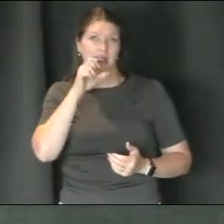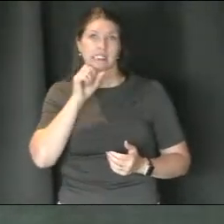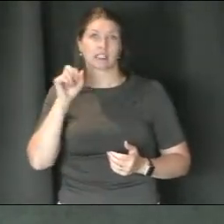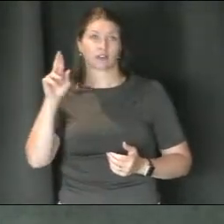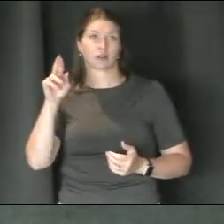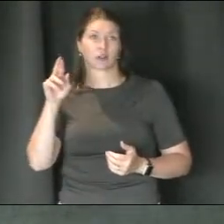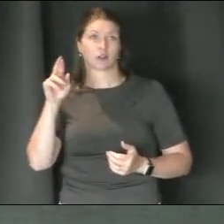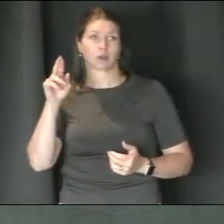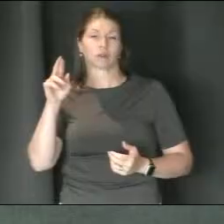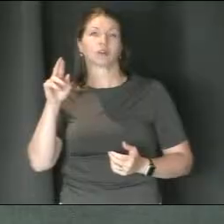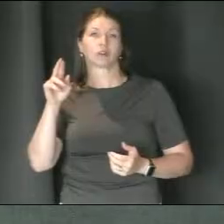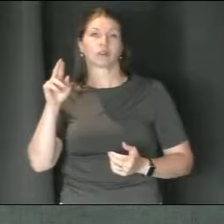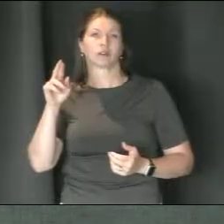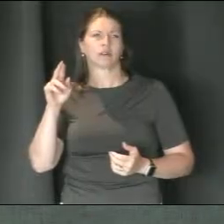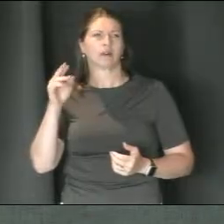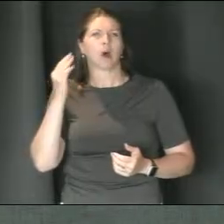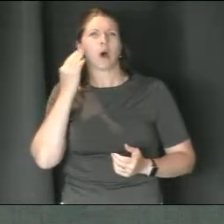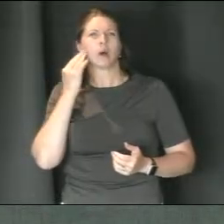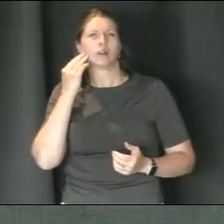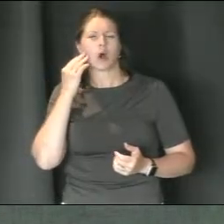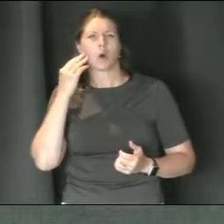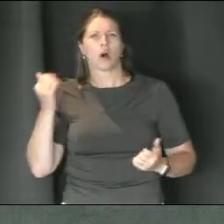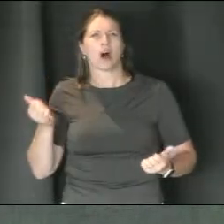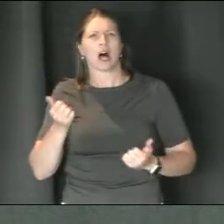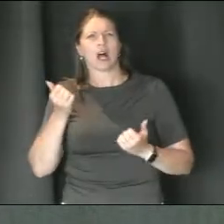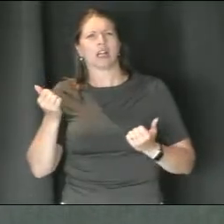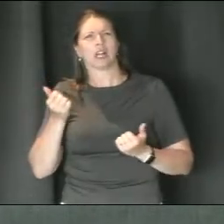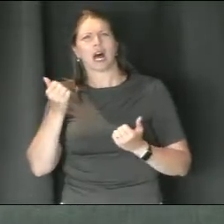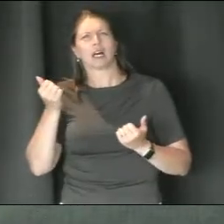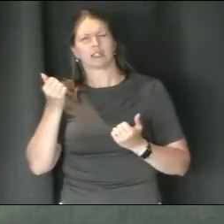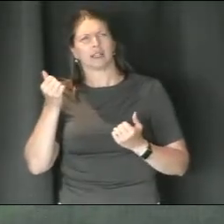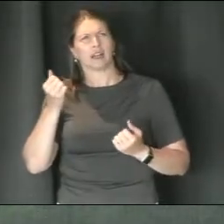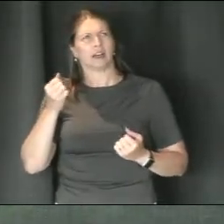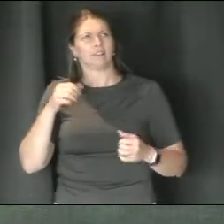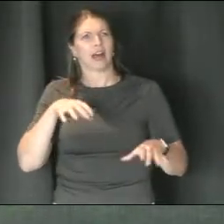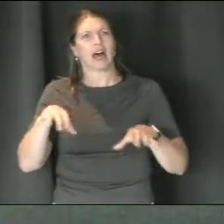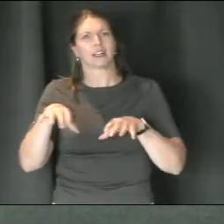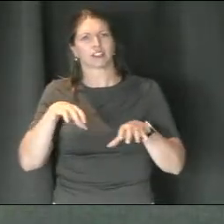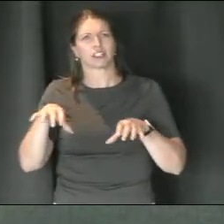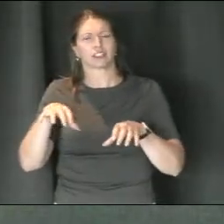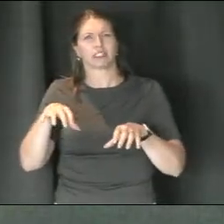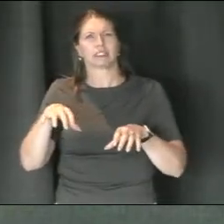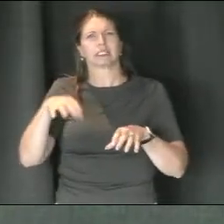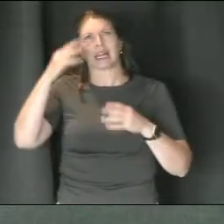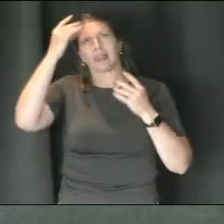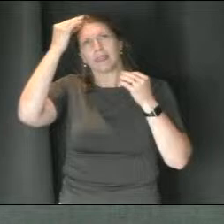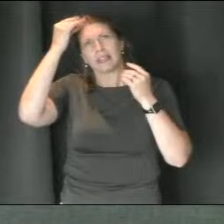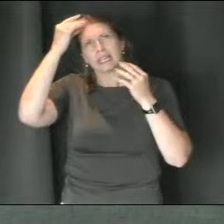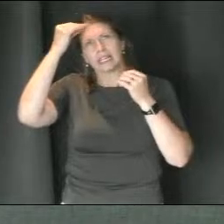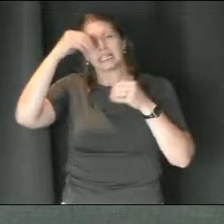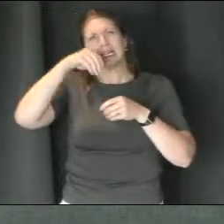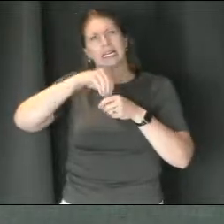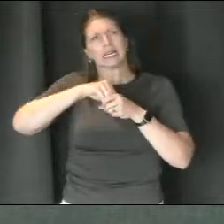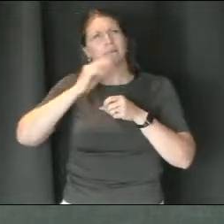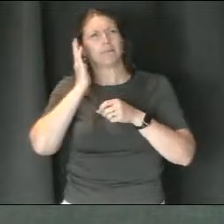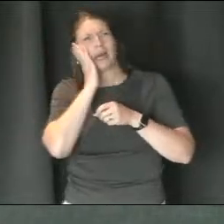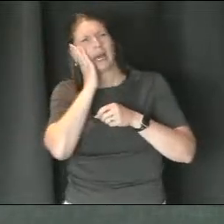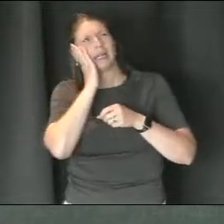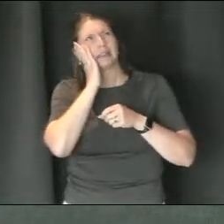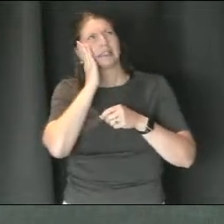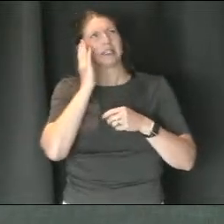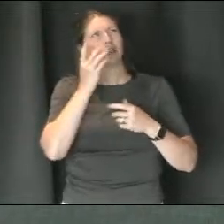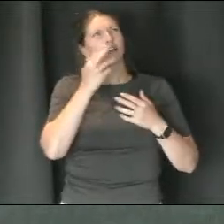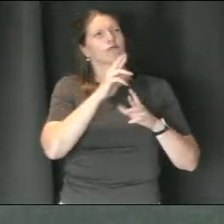bed, obviously, at least thinking about what they're going to do when they're in bed or what they're going to do the next day. So thank you for sharing